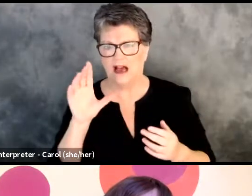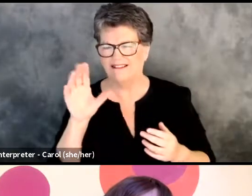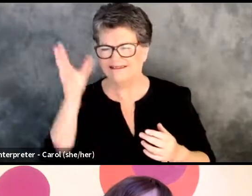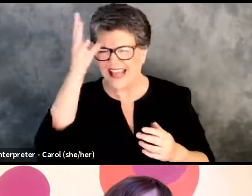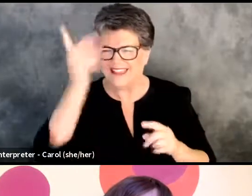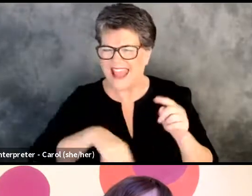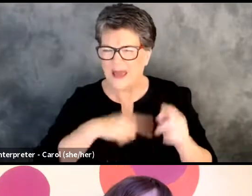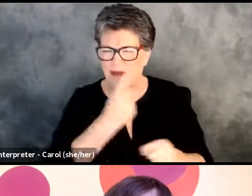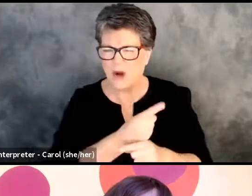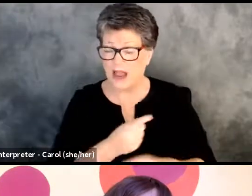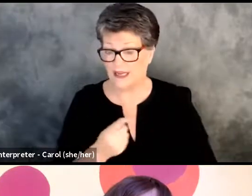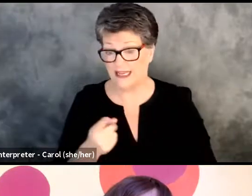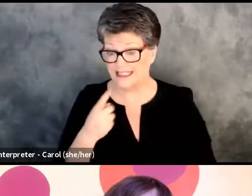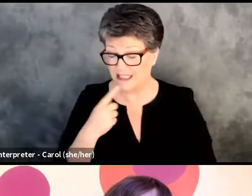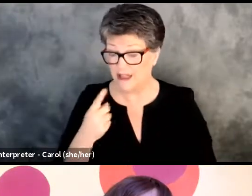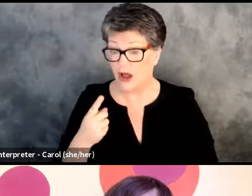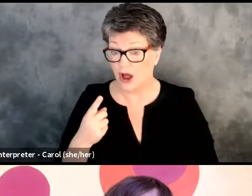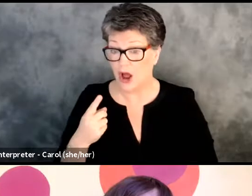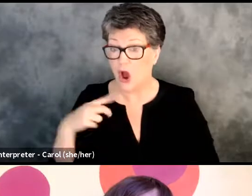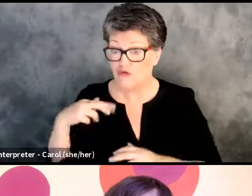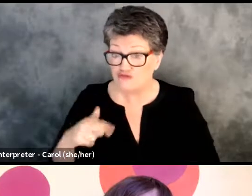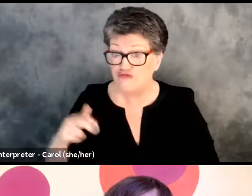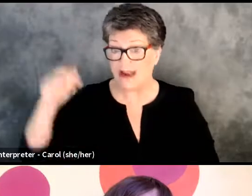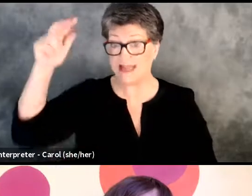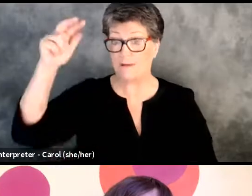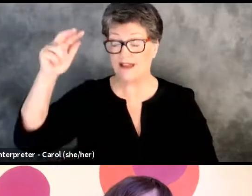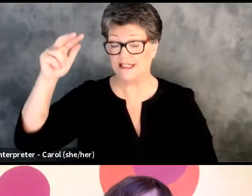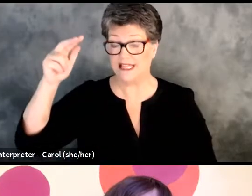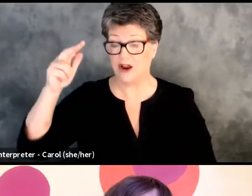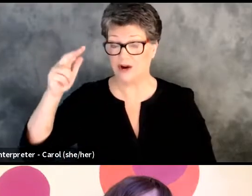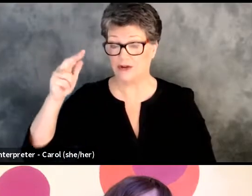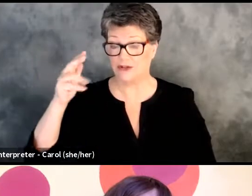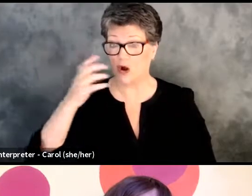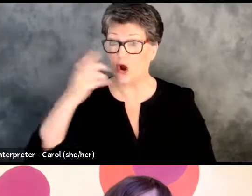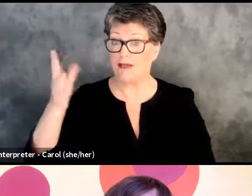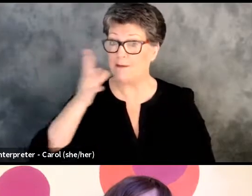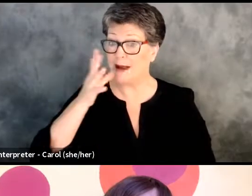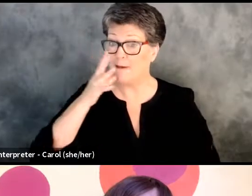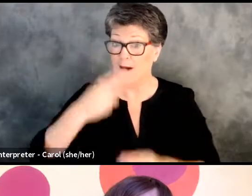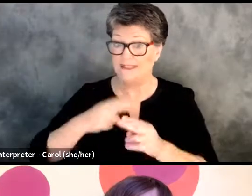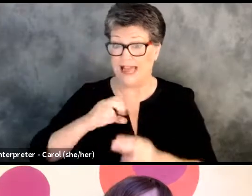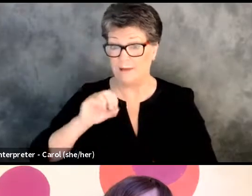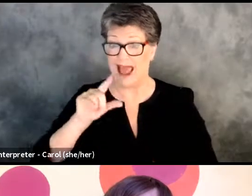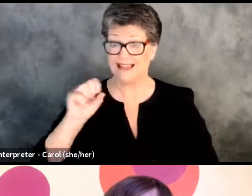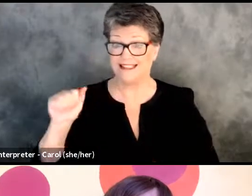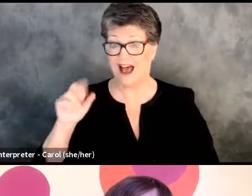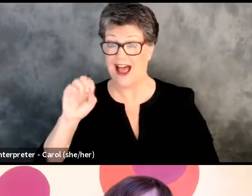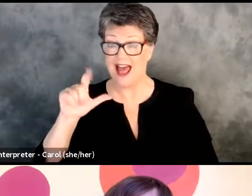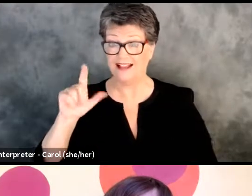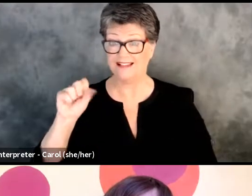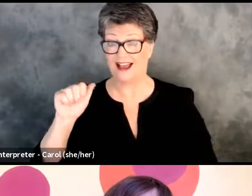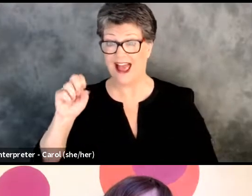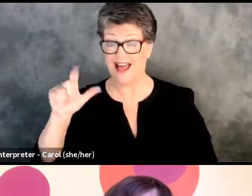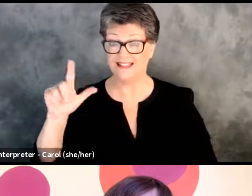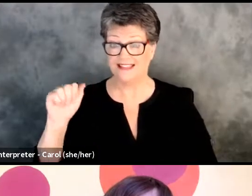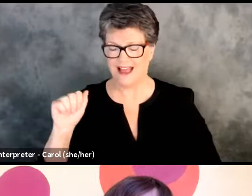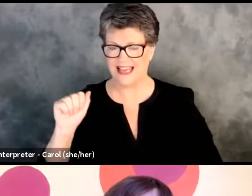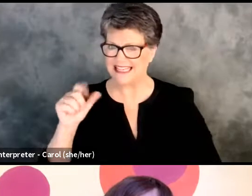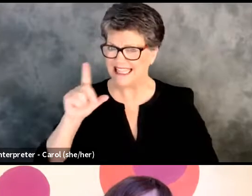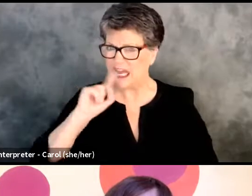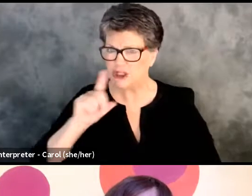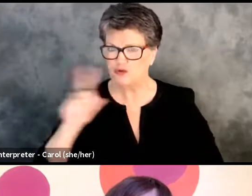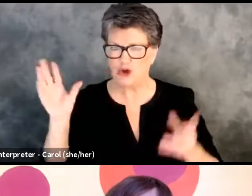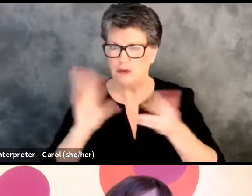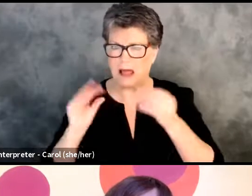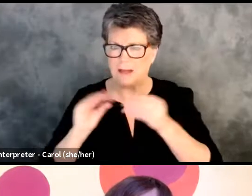And he goes running up the stairs, calling my mother's name, Ilsa. Ilsa, isn't it true? Blah, blah, blah.